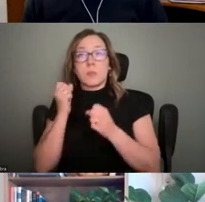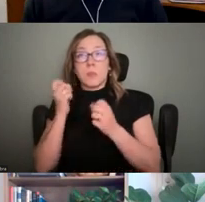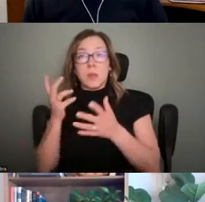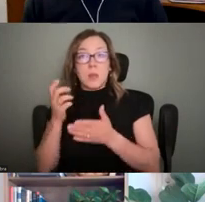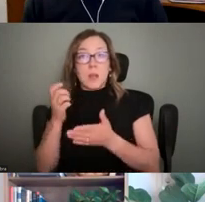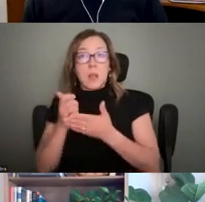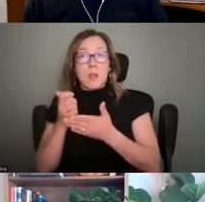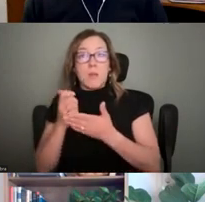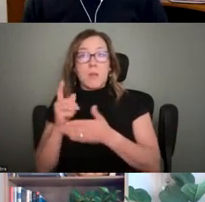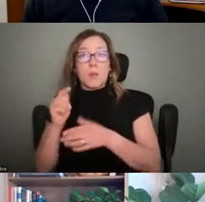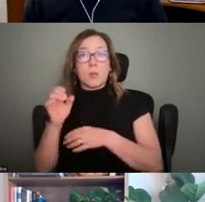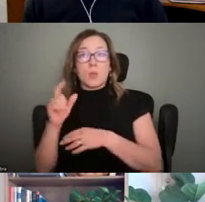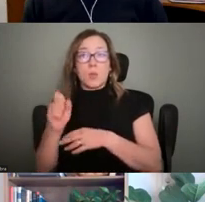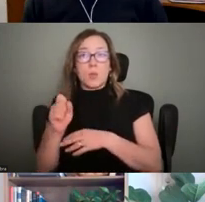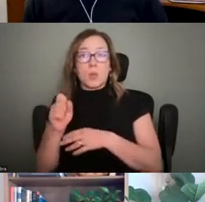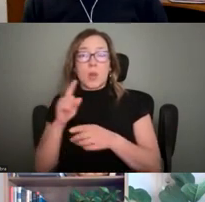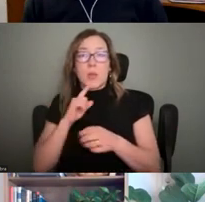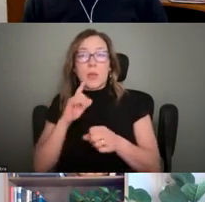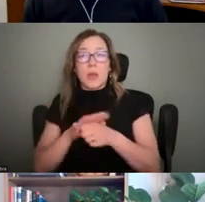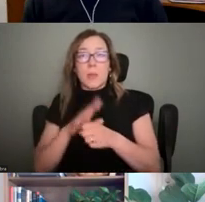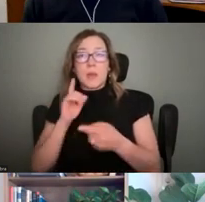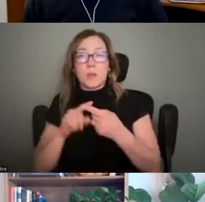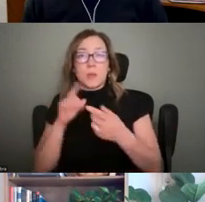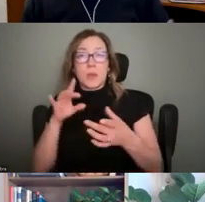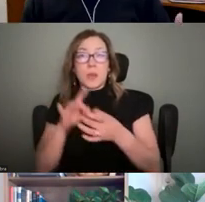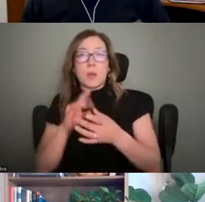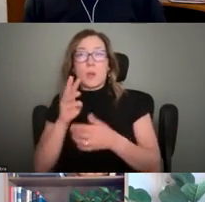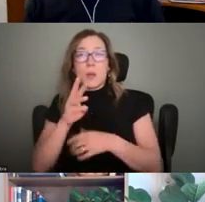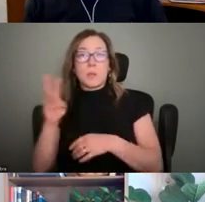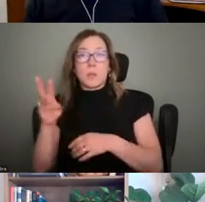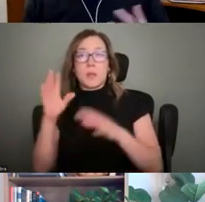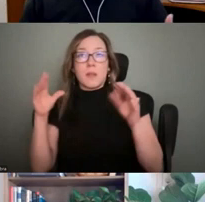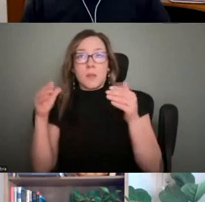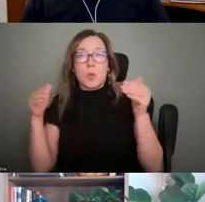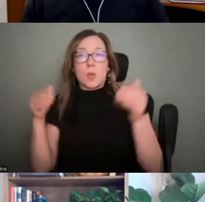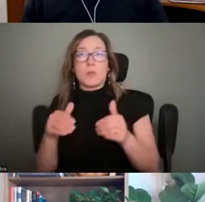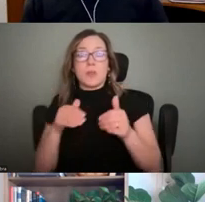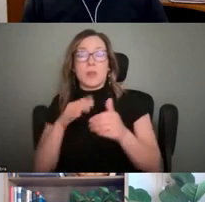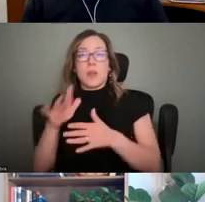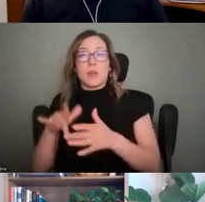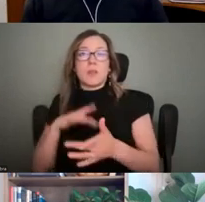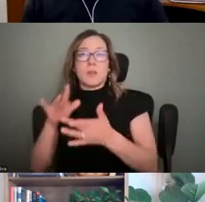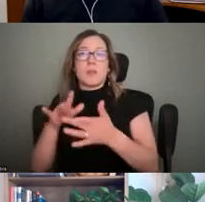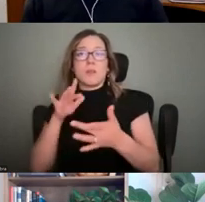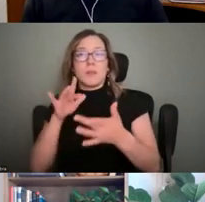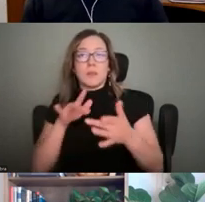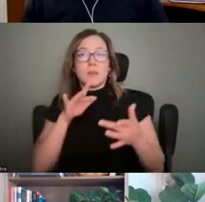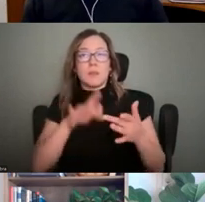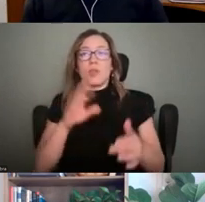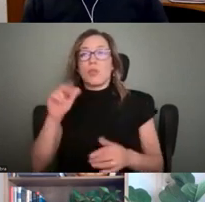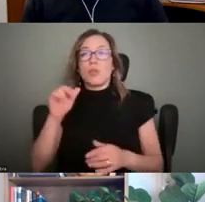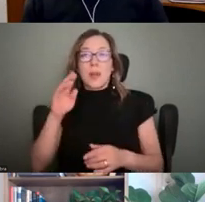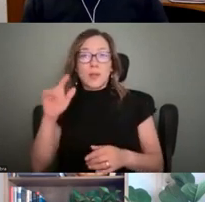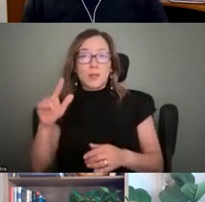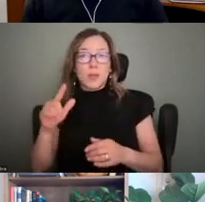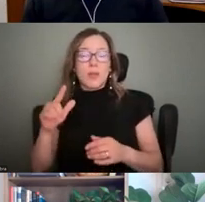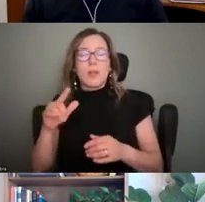the Commit to Connect website that focus on reaching into different racial and ethnic groups that can be very helpful as